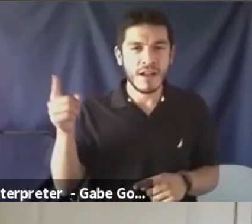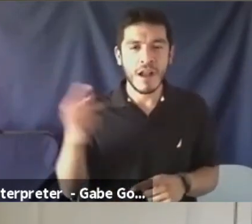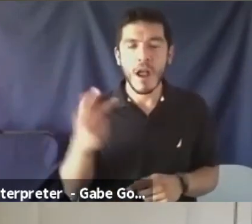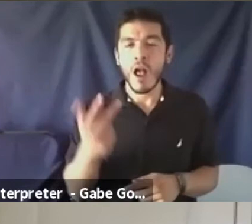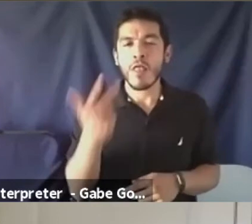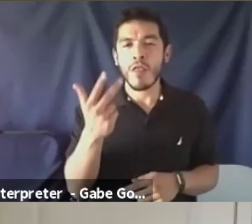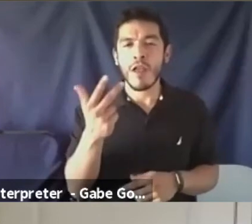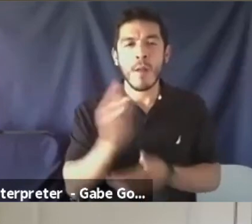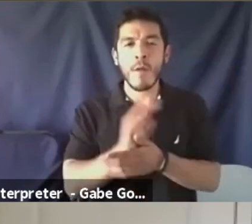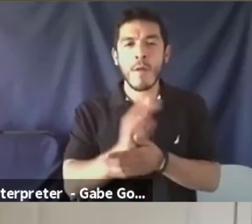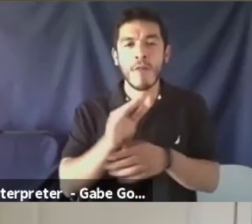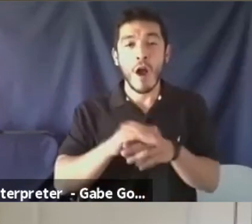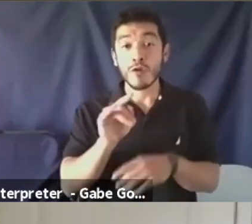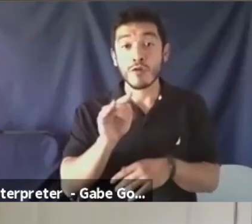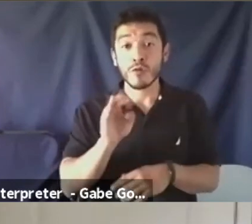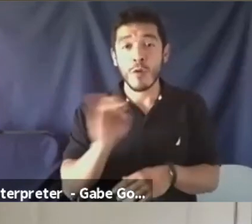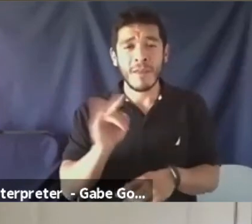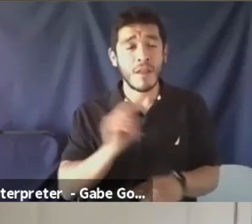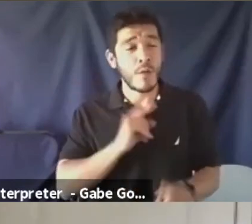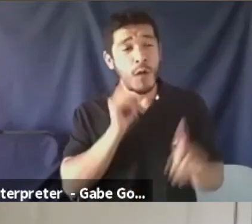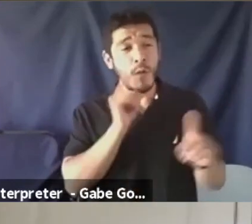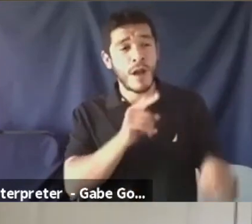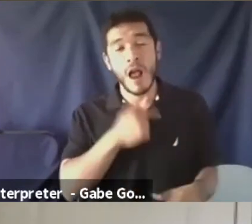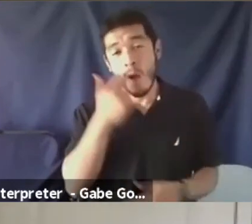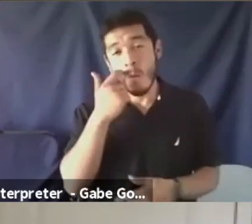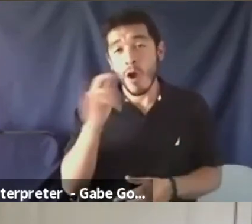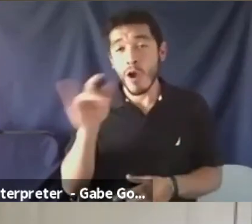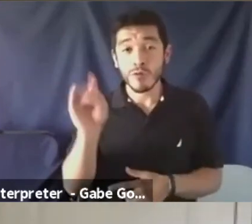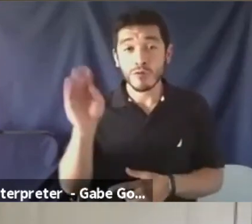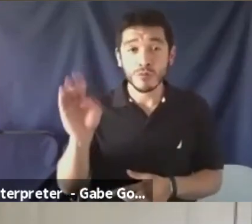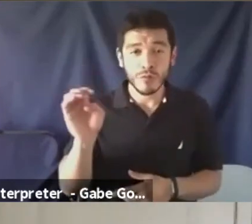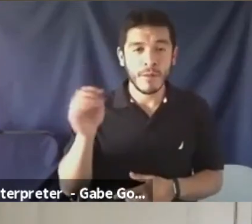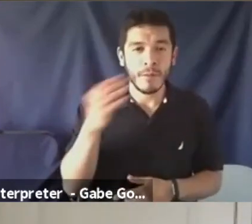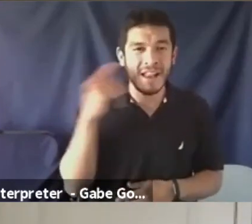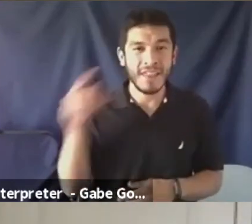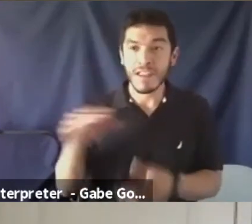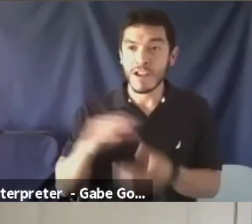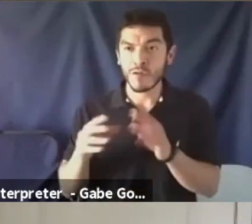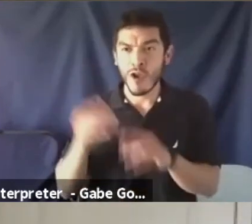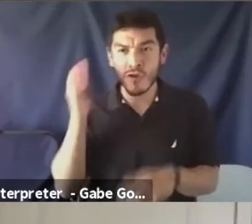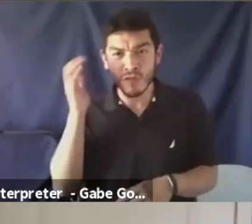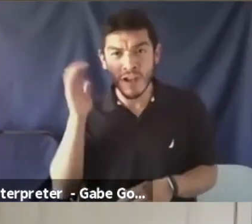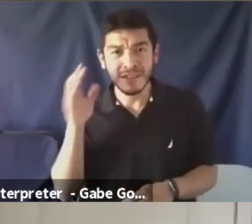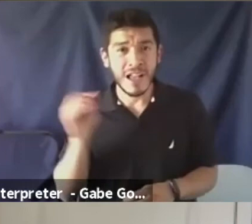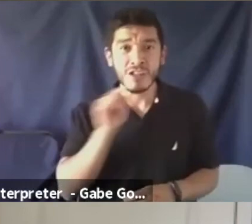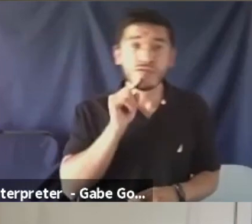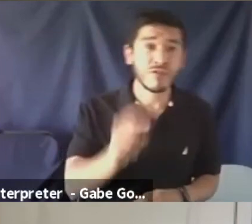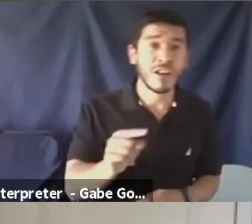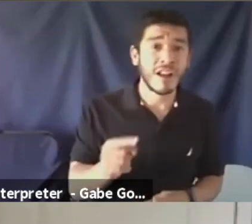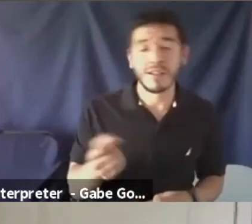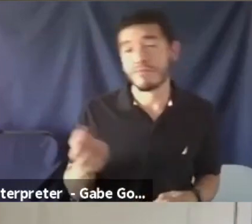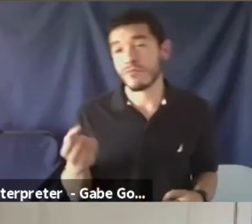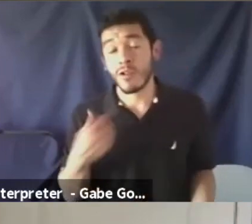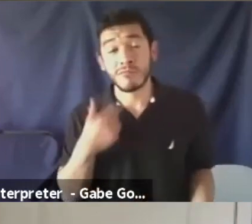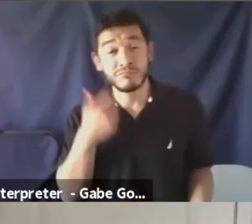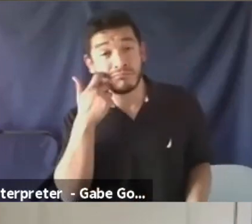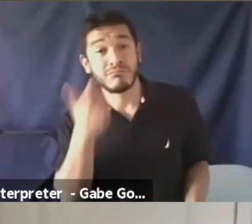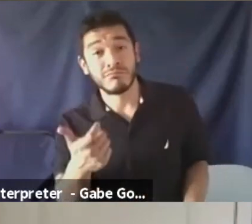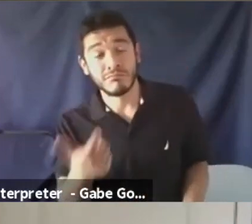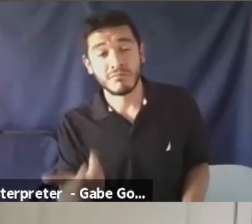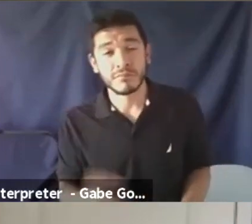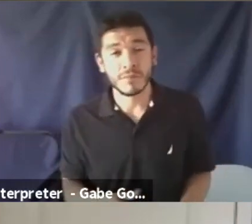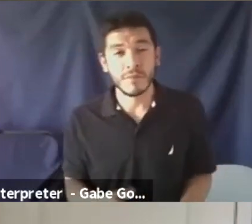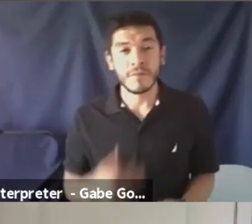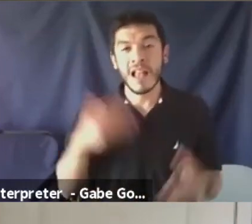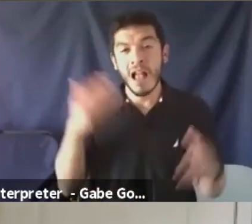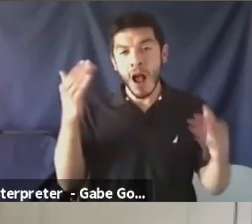on YouTube. And that's actually where I went YouTube, because I was like, this story's crazy and it's real. So, yeah, I hope that it makes